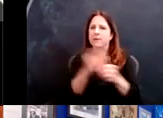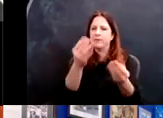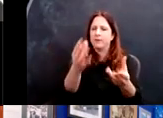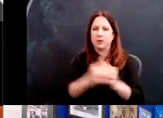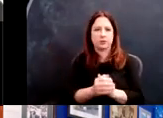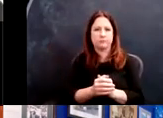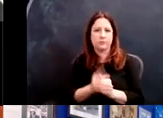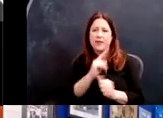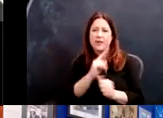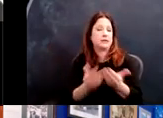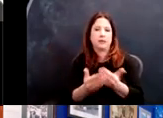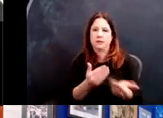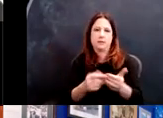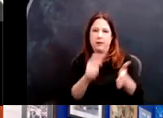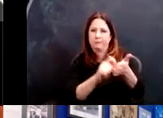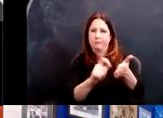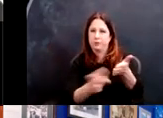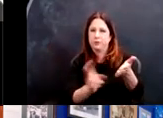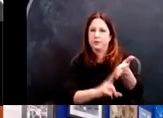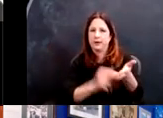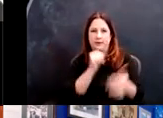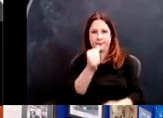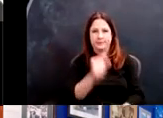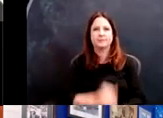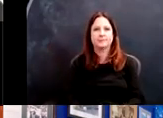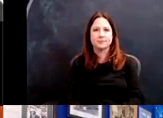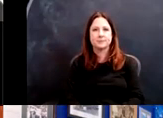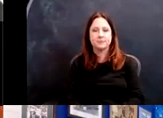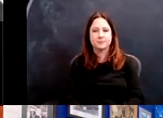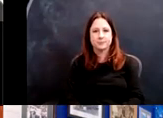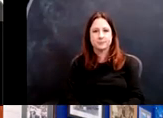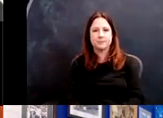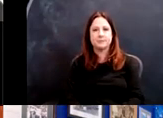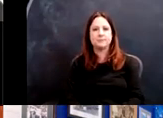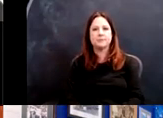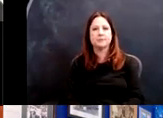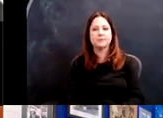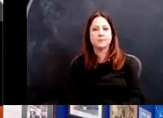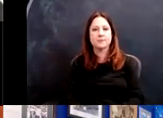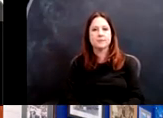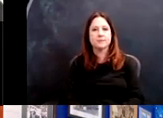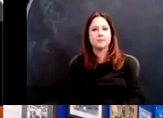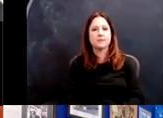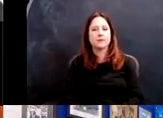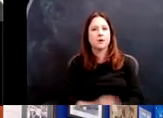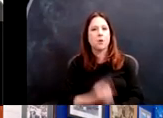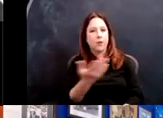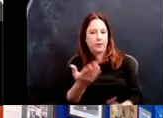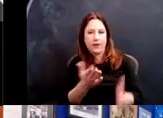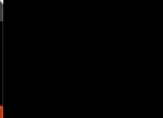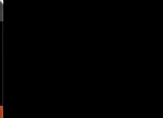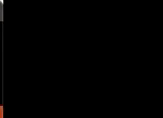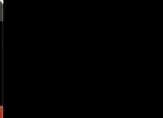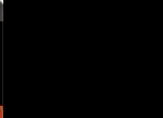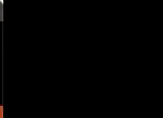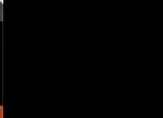initial. It doesn't really matter what they use to sign in. What we ask is that, you know, that they